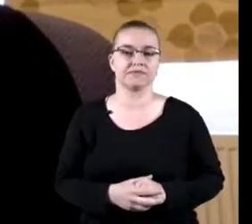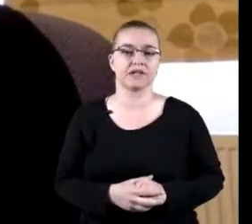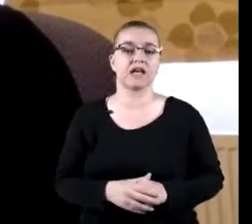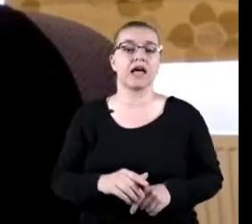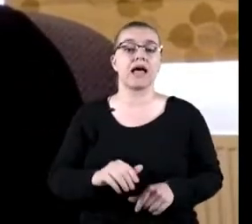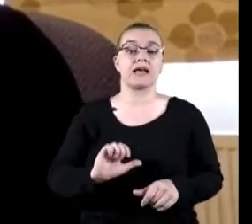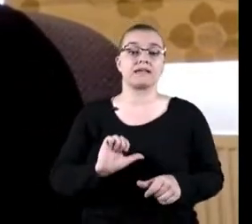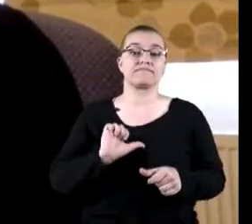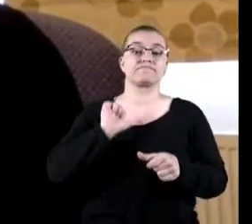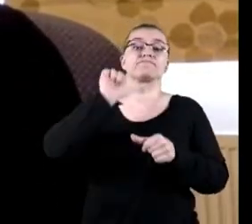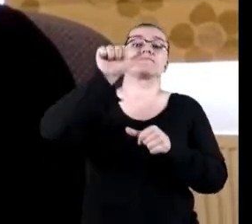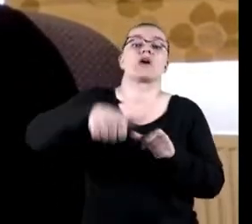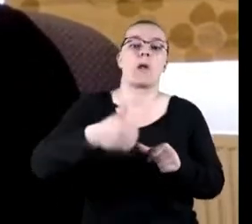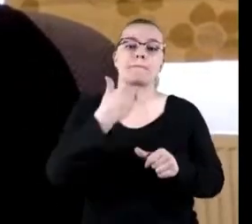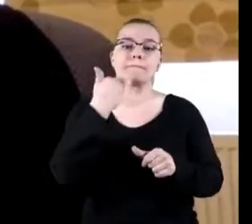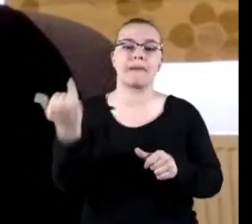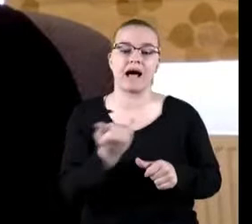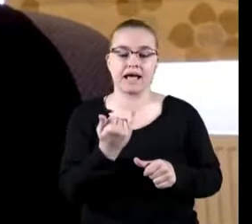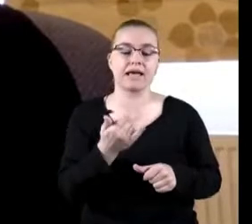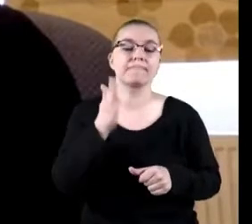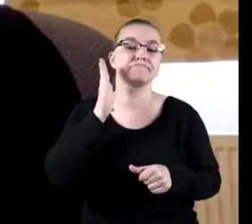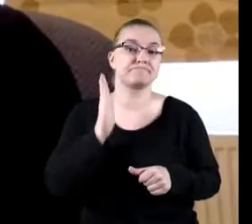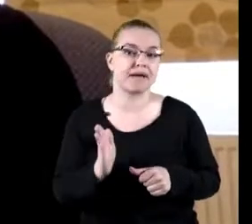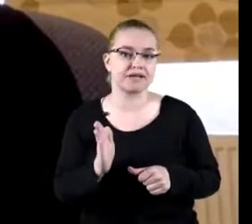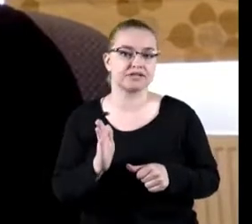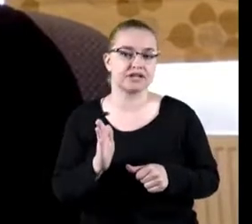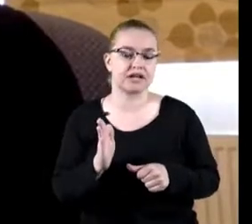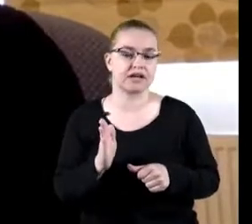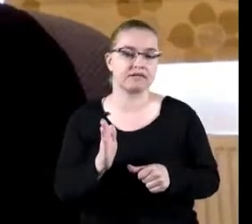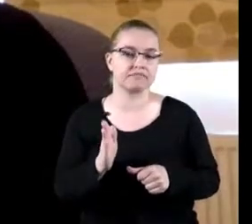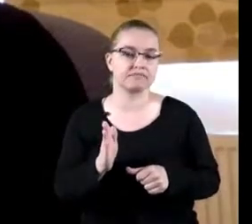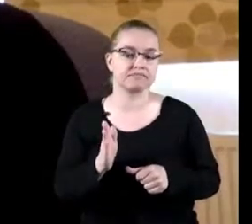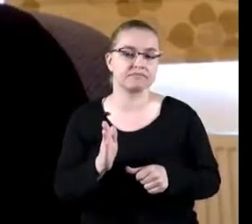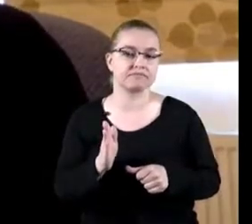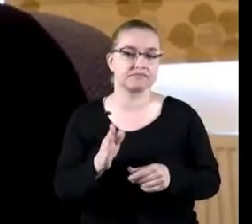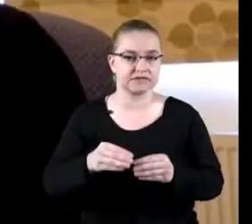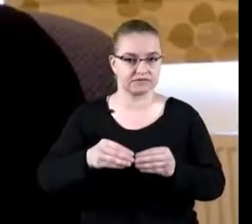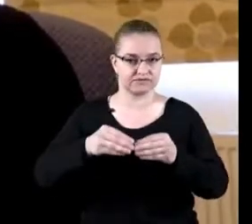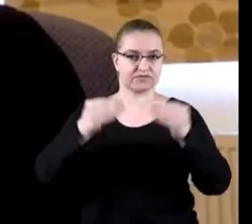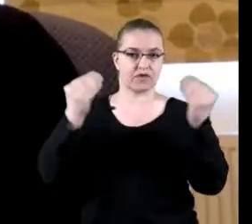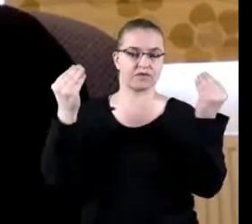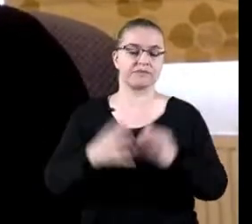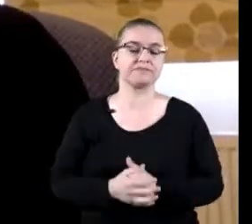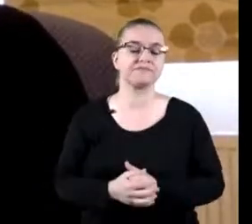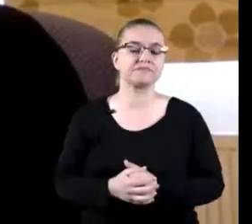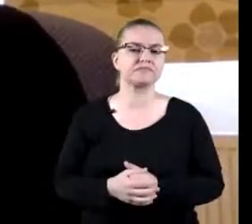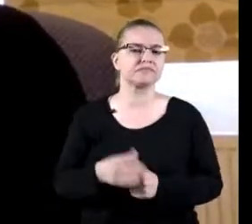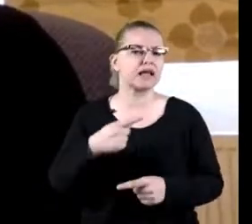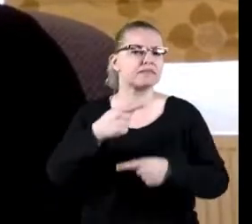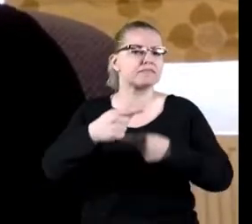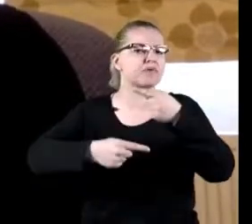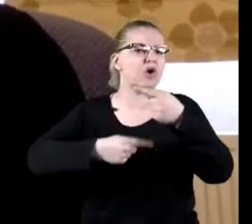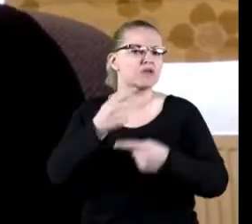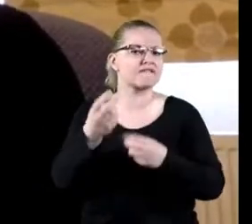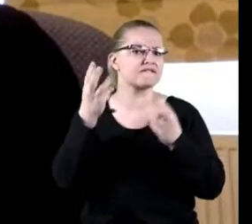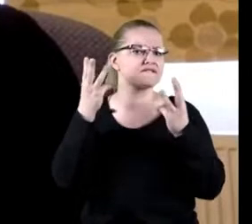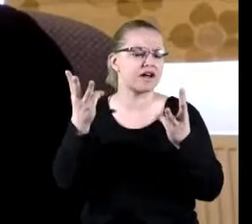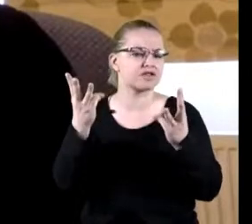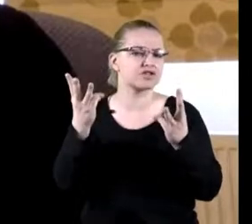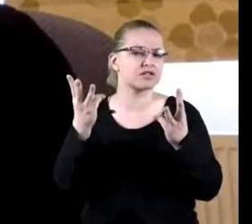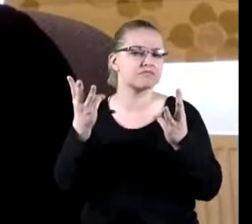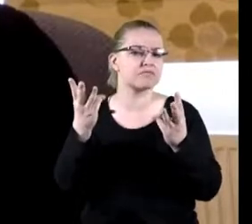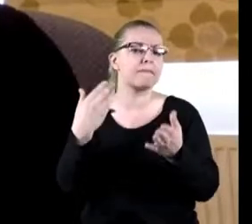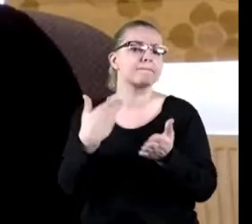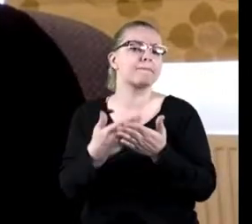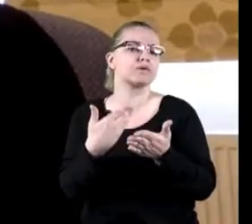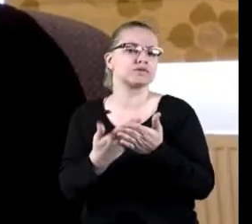to accelerate the implementation of the Sendai Framework. This process is crucially important for the achievement of